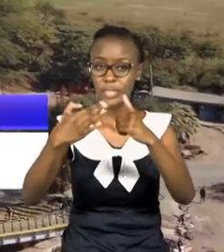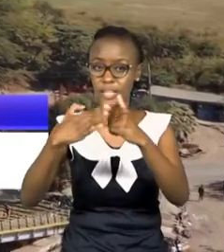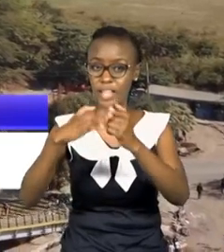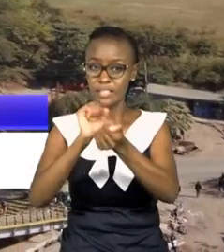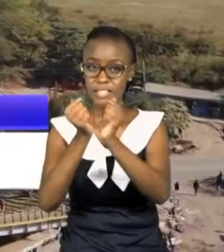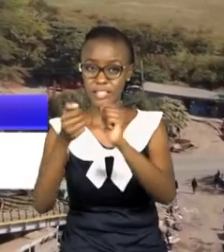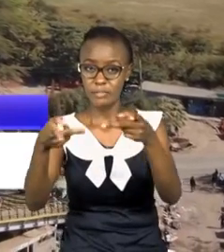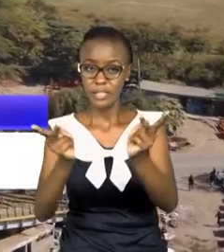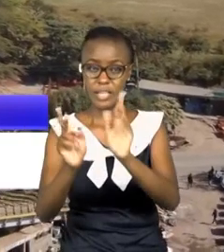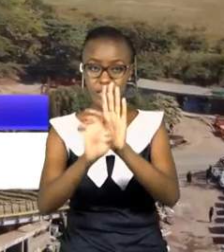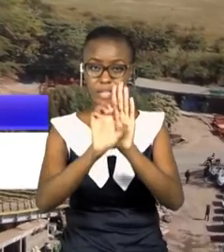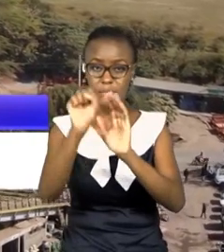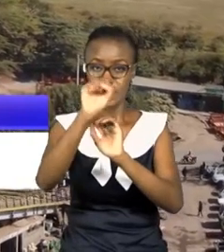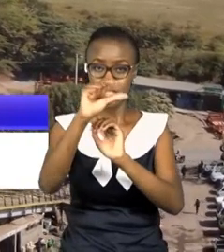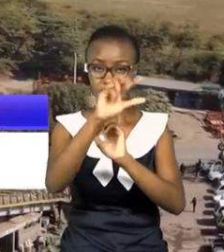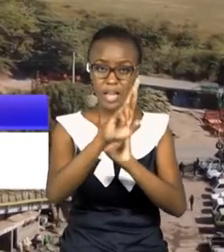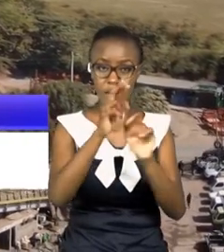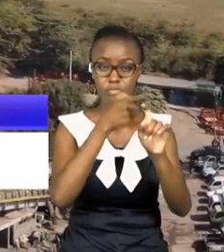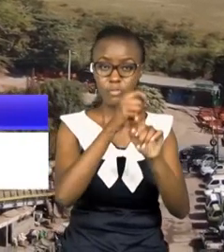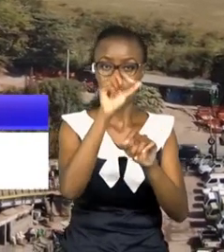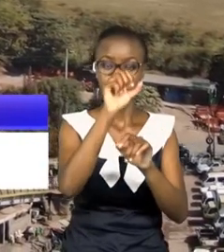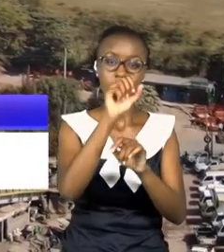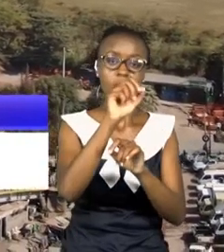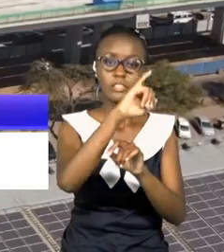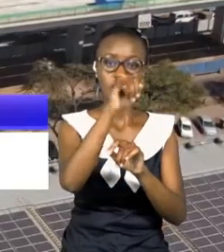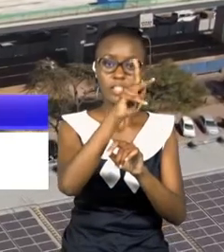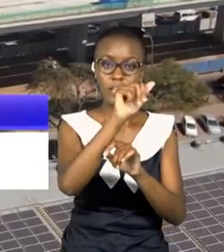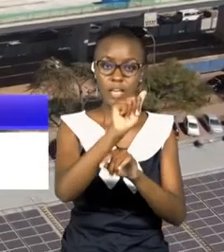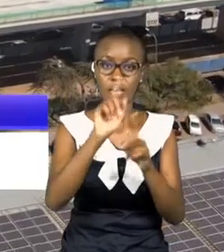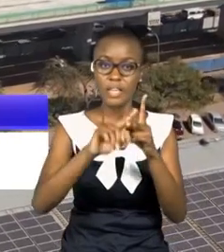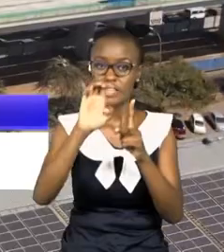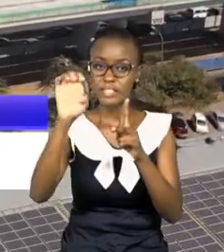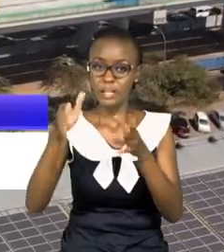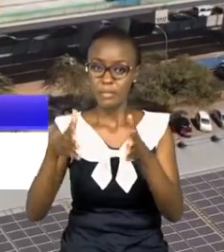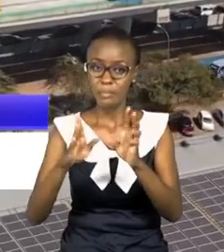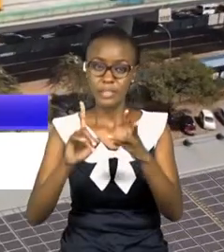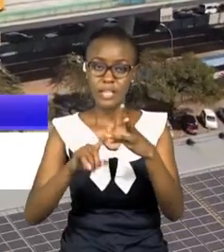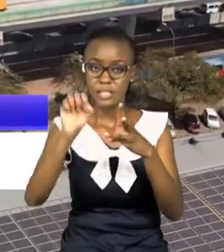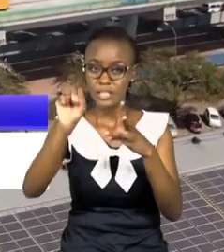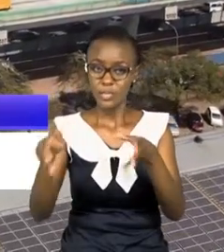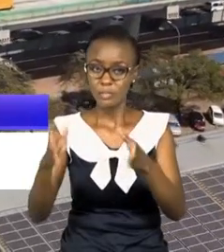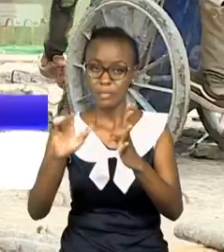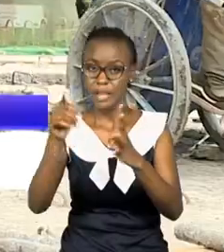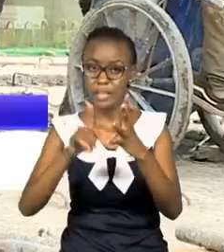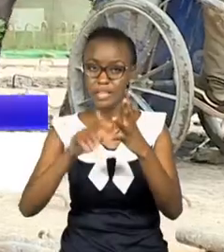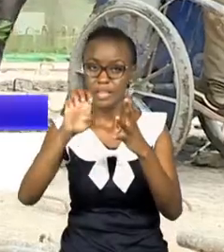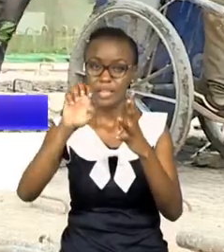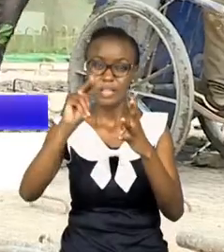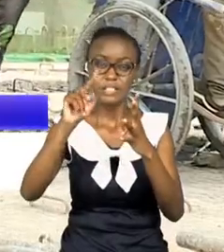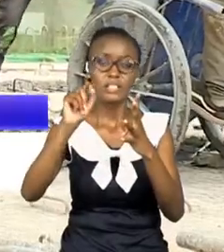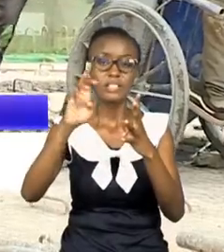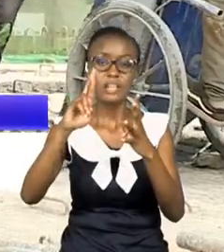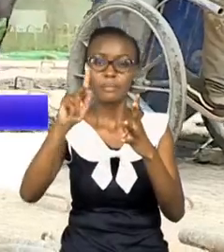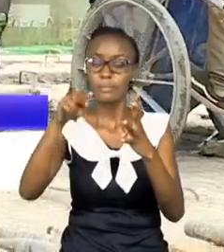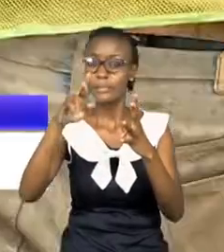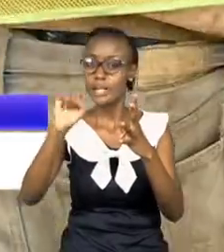including the SGR terminus at JKIA, Eastern Bypass, Southern Bypass, and Enterprise Road.